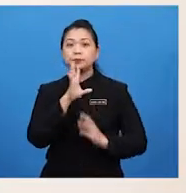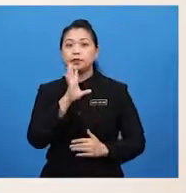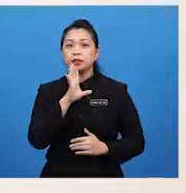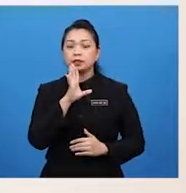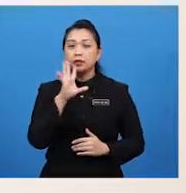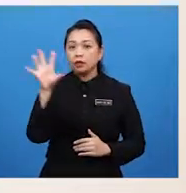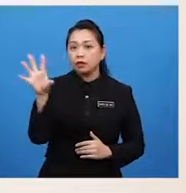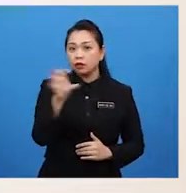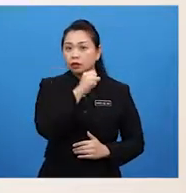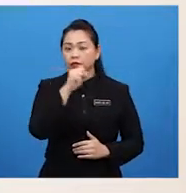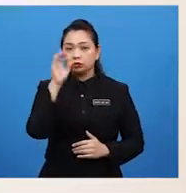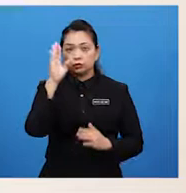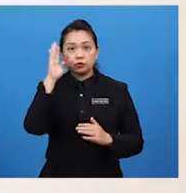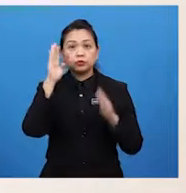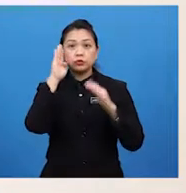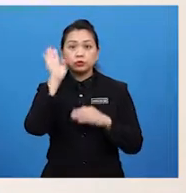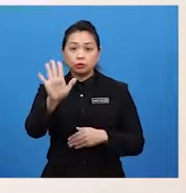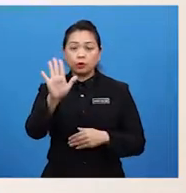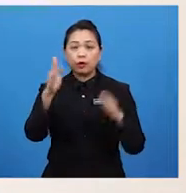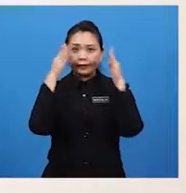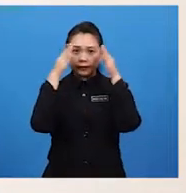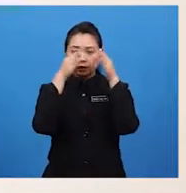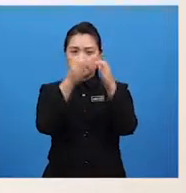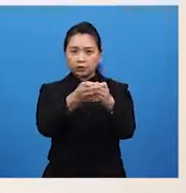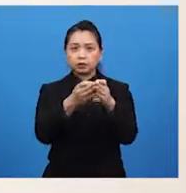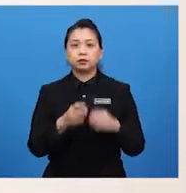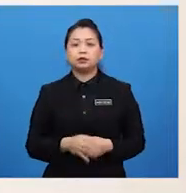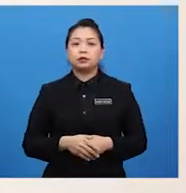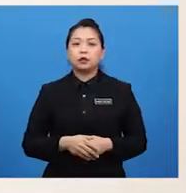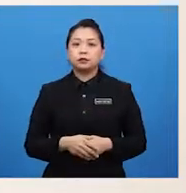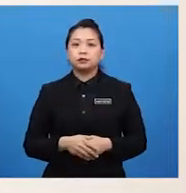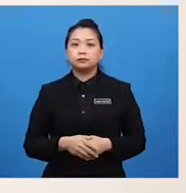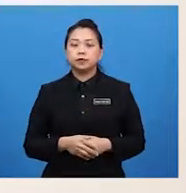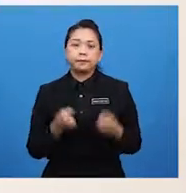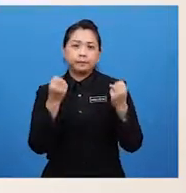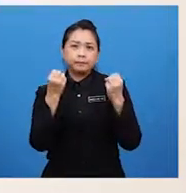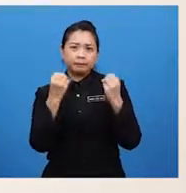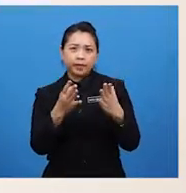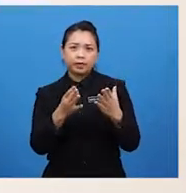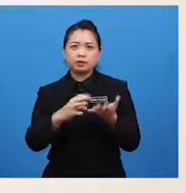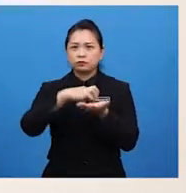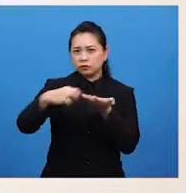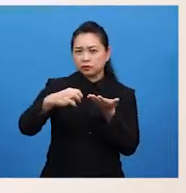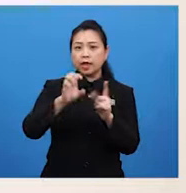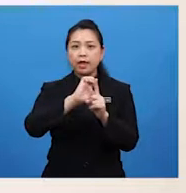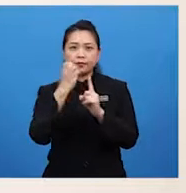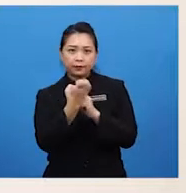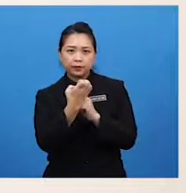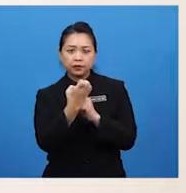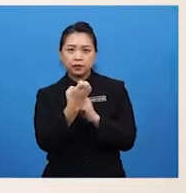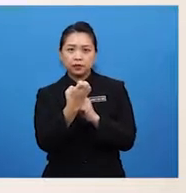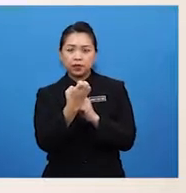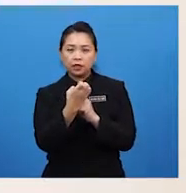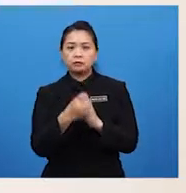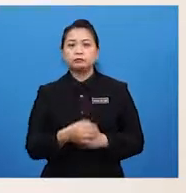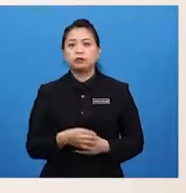caught your attention. There are still many detrimental environmental issues for